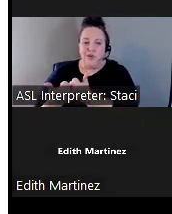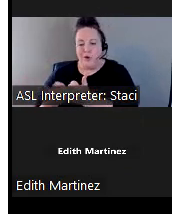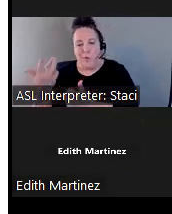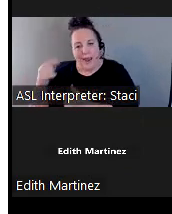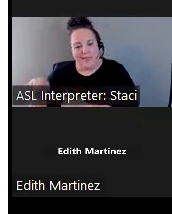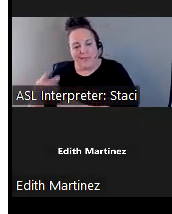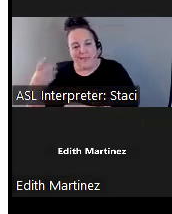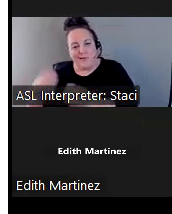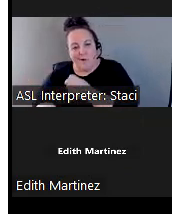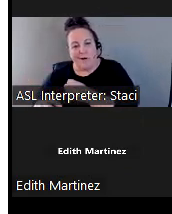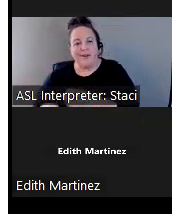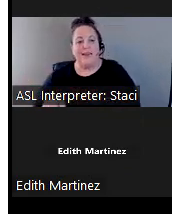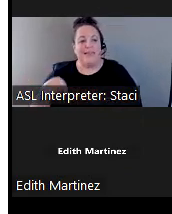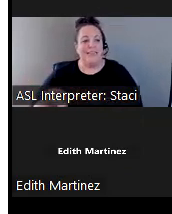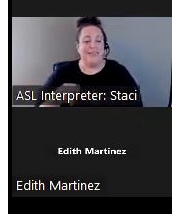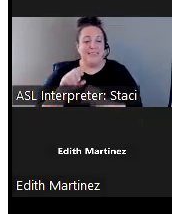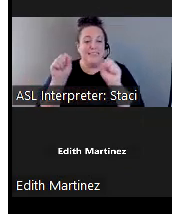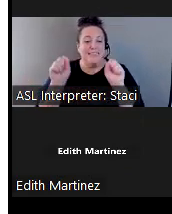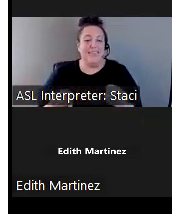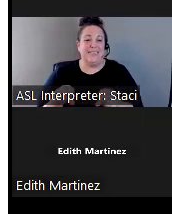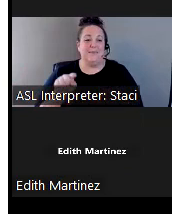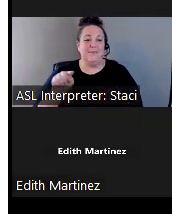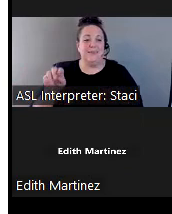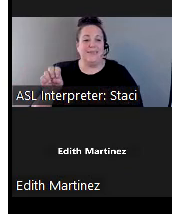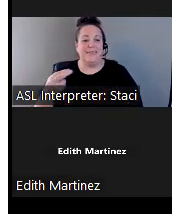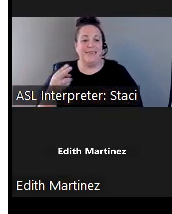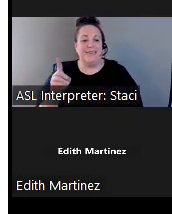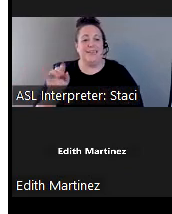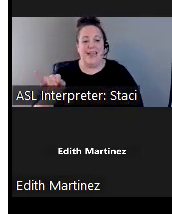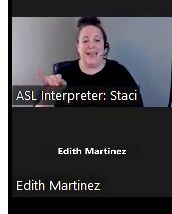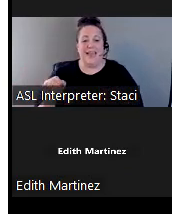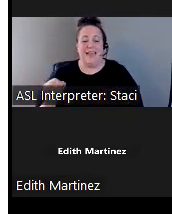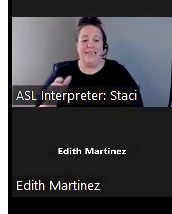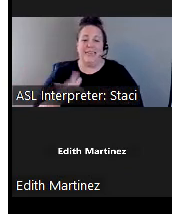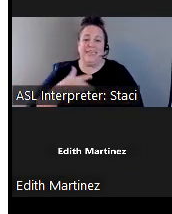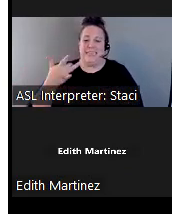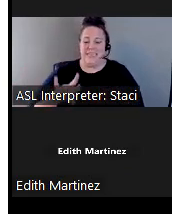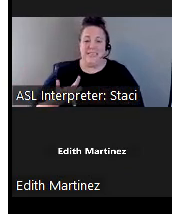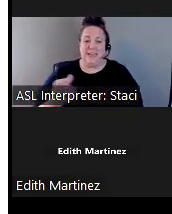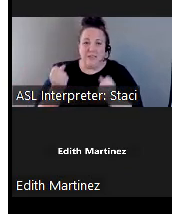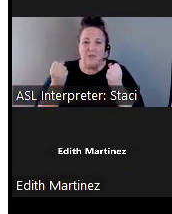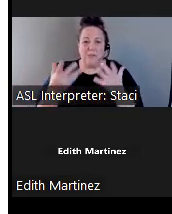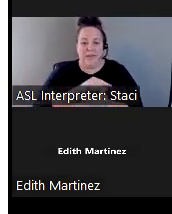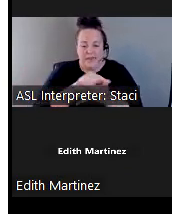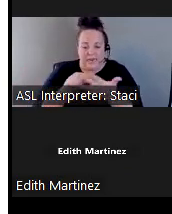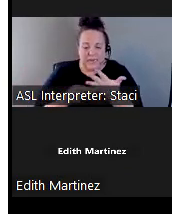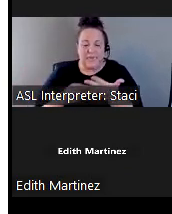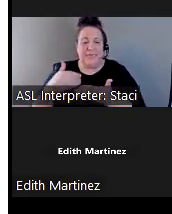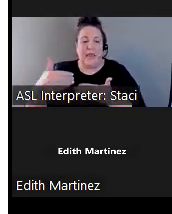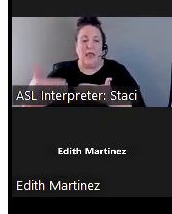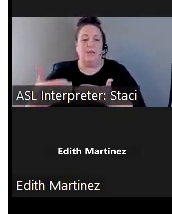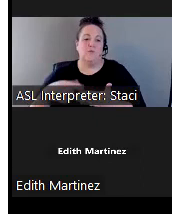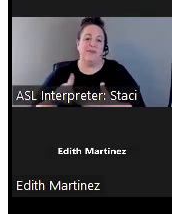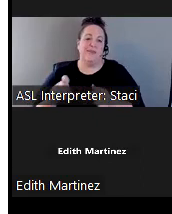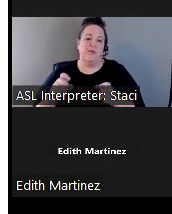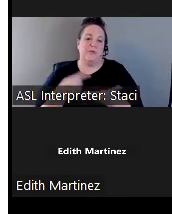providers. That TEHDI system is delicate. It's a multi-step system. We want to walk through that a little bit. And then families,